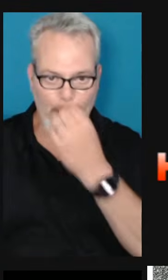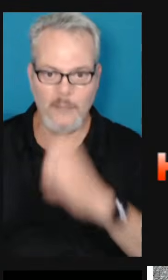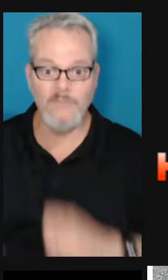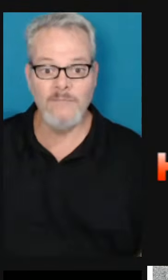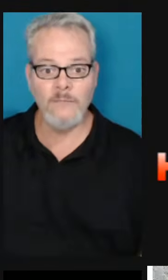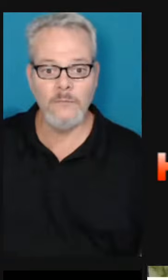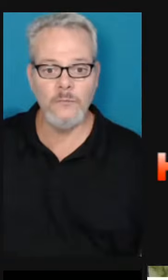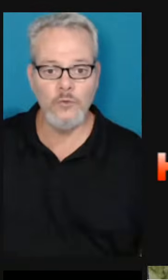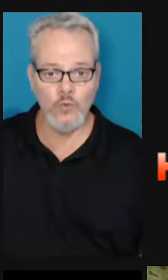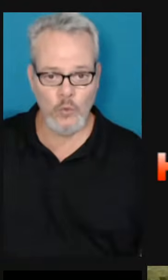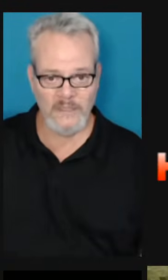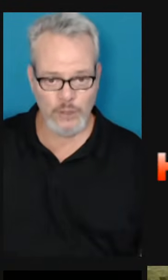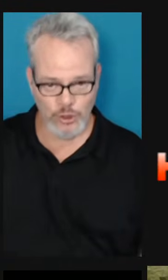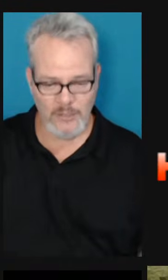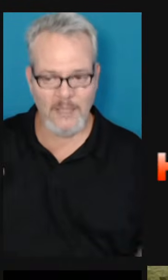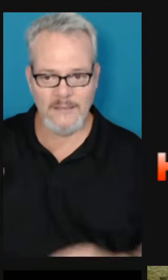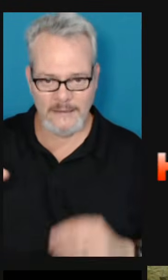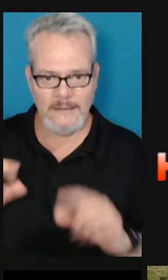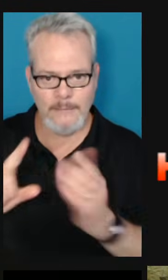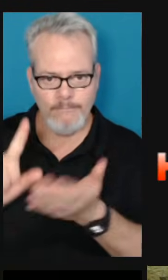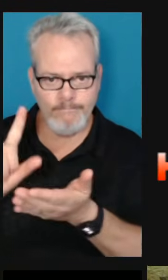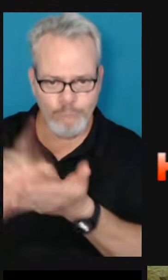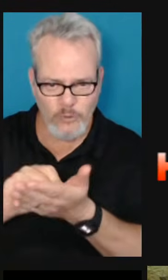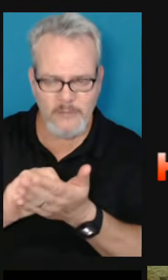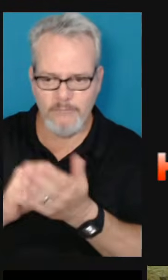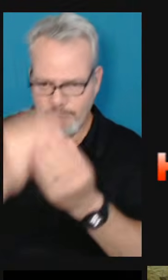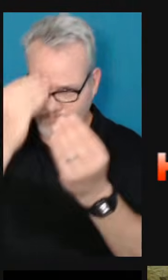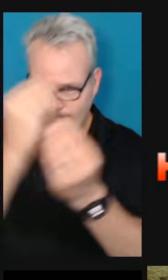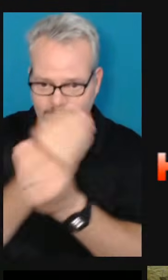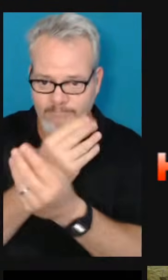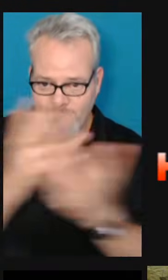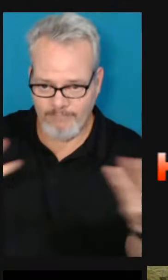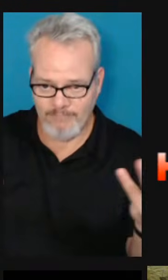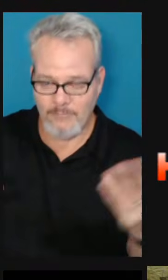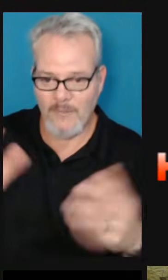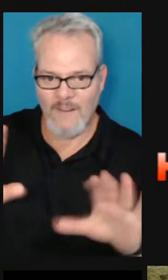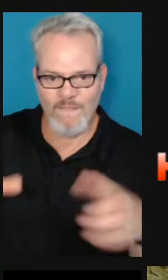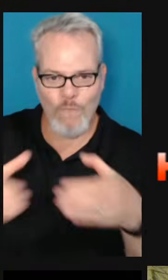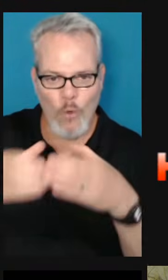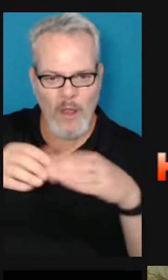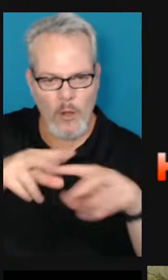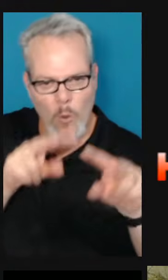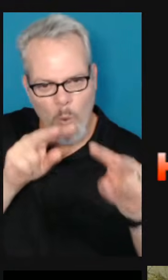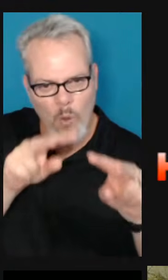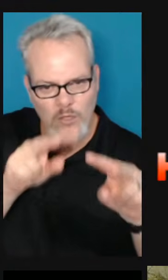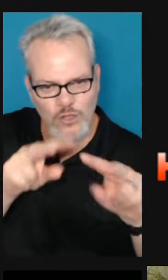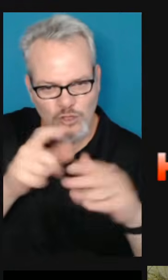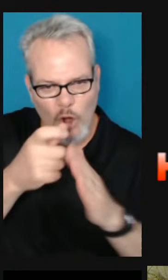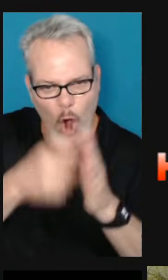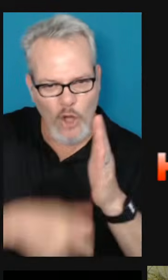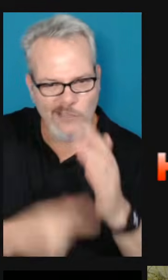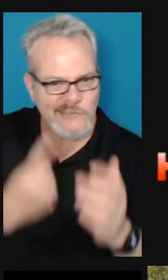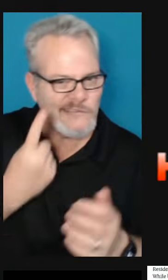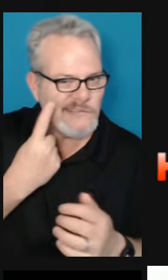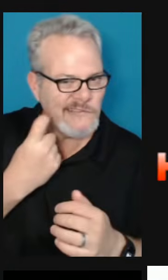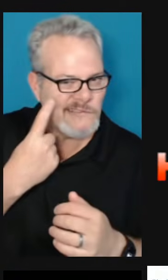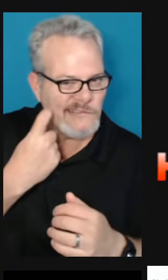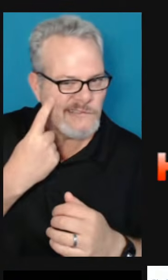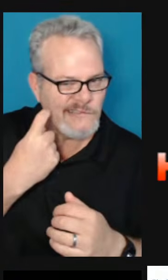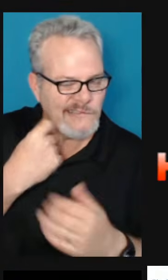recently. Volcano Watch article just last week talking about